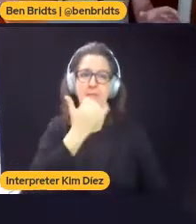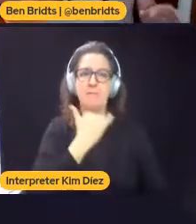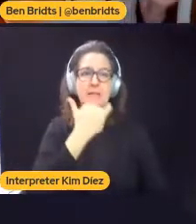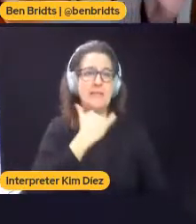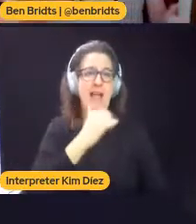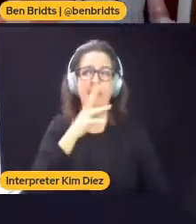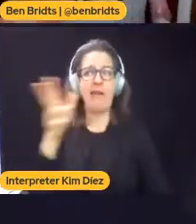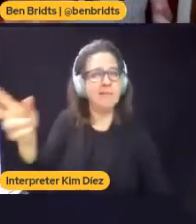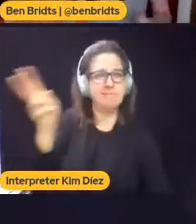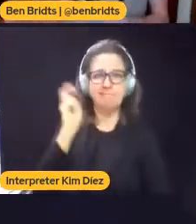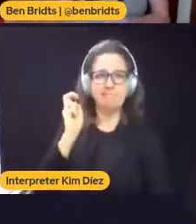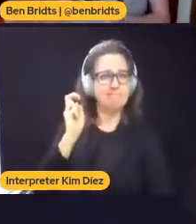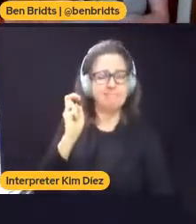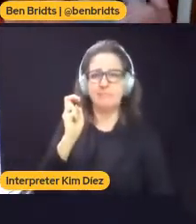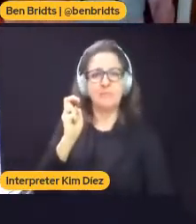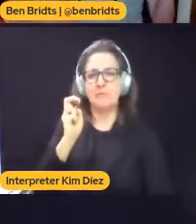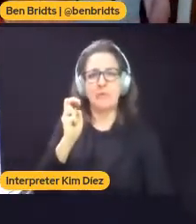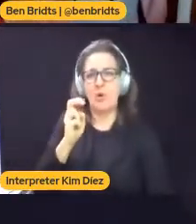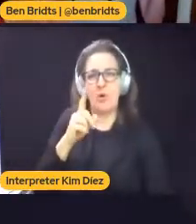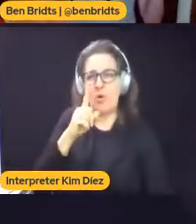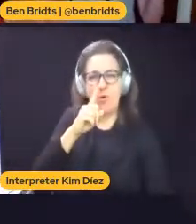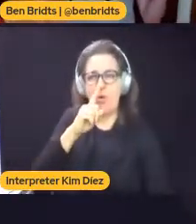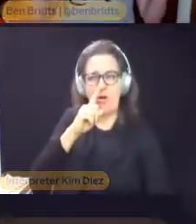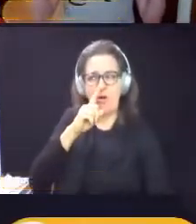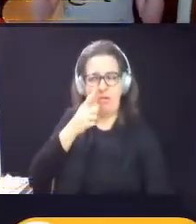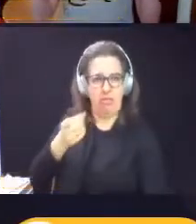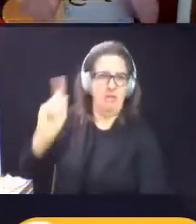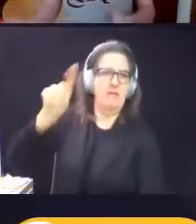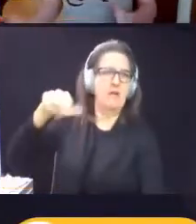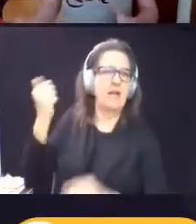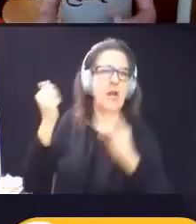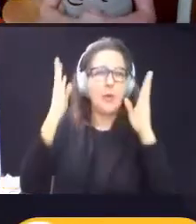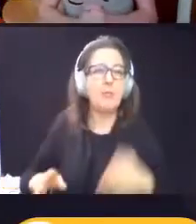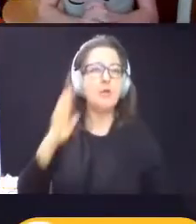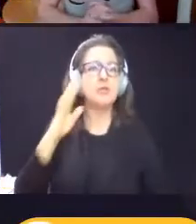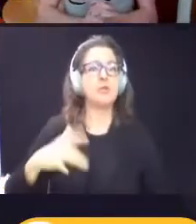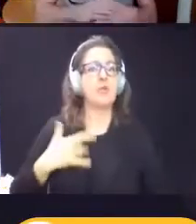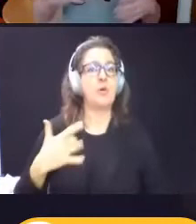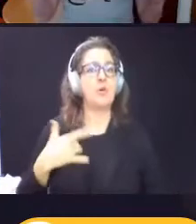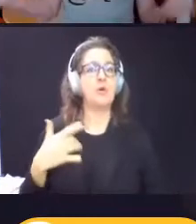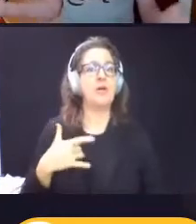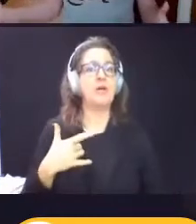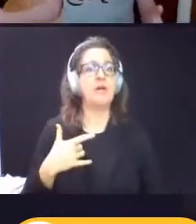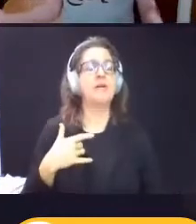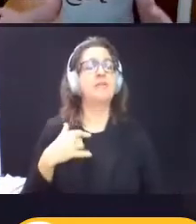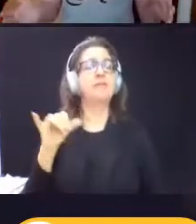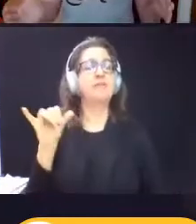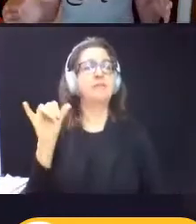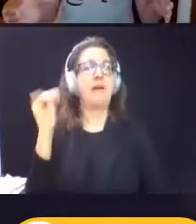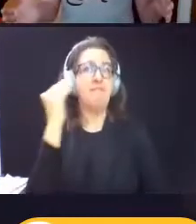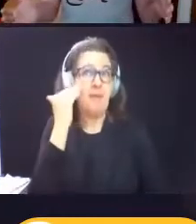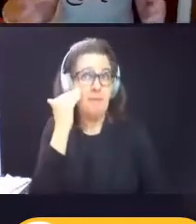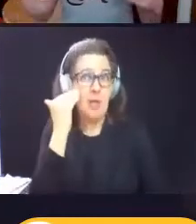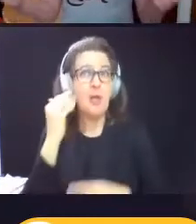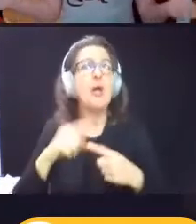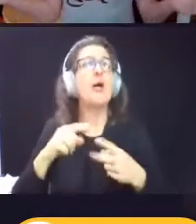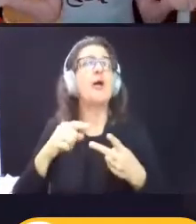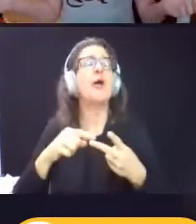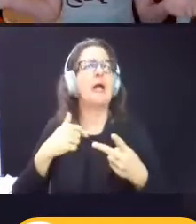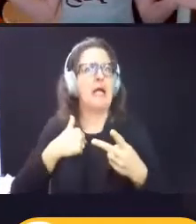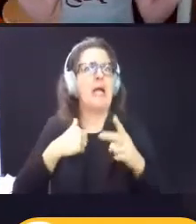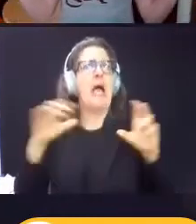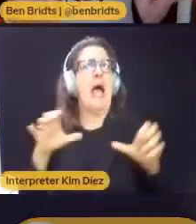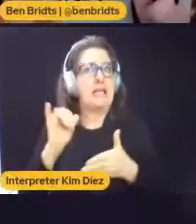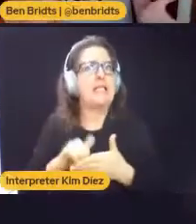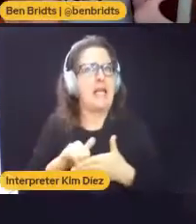trying to throw any shade at anyone, so if this seems like something that's familiar to you, something that you might have done, I'm sorry,